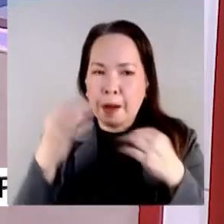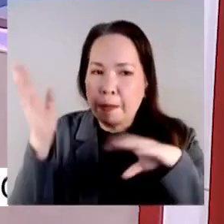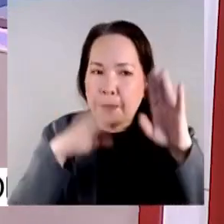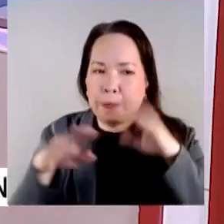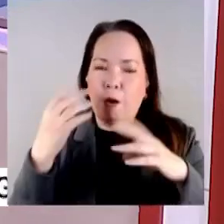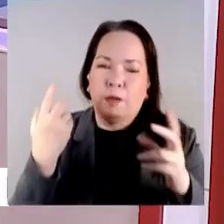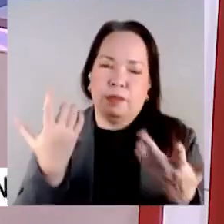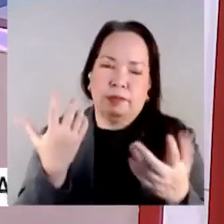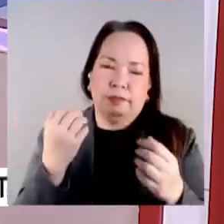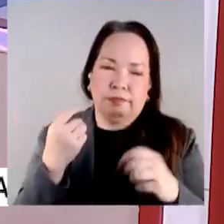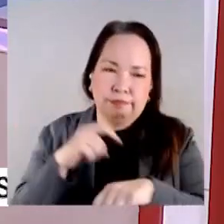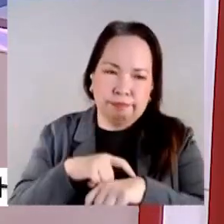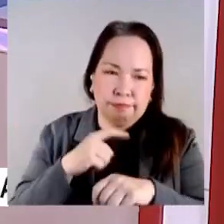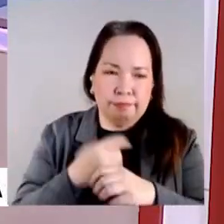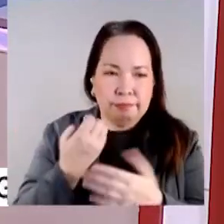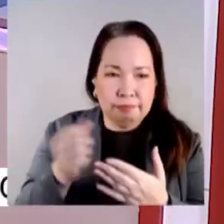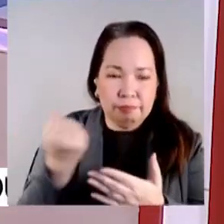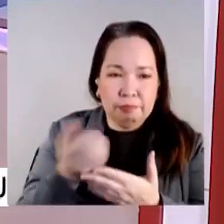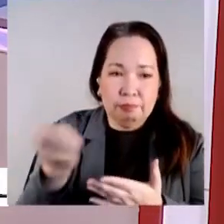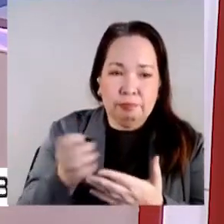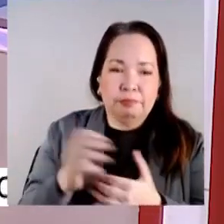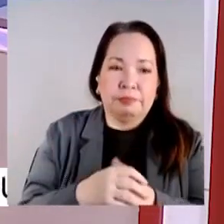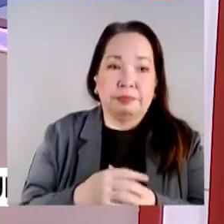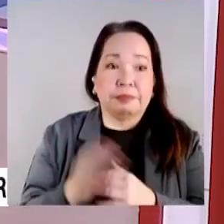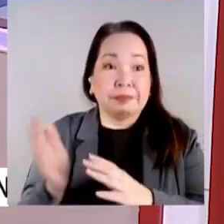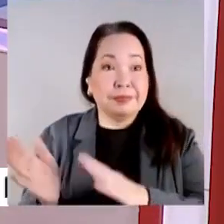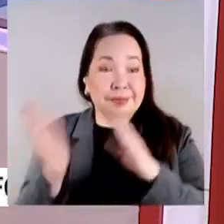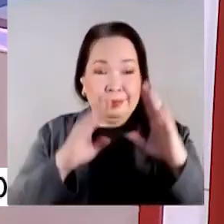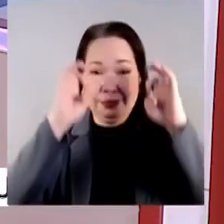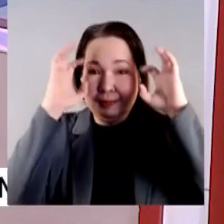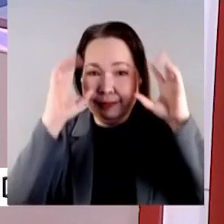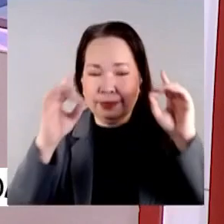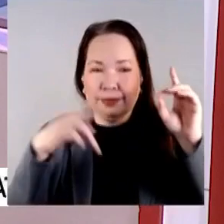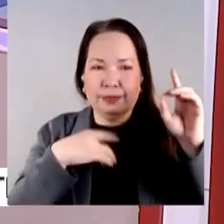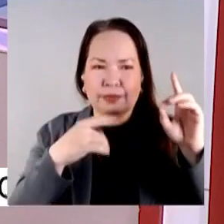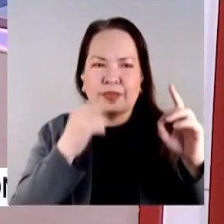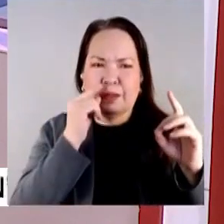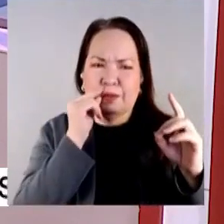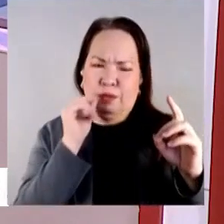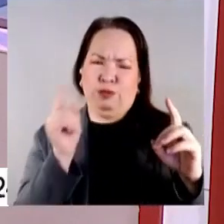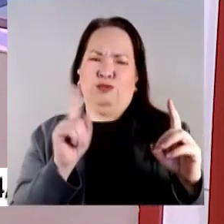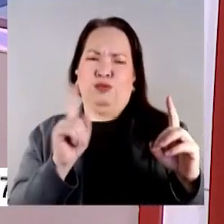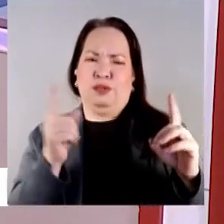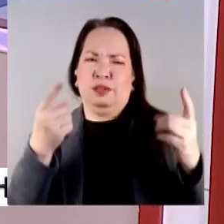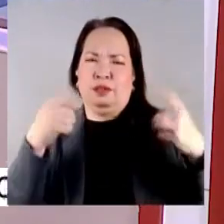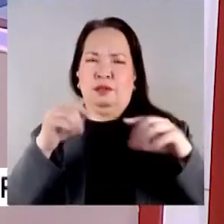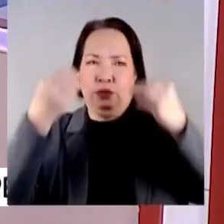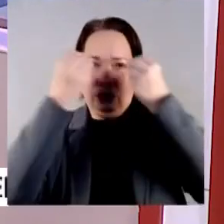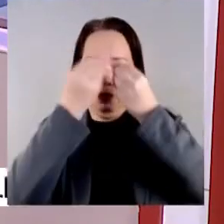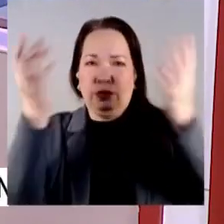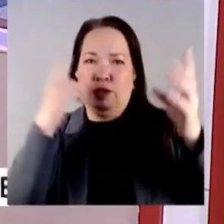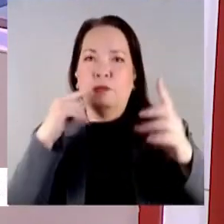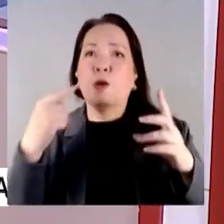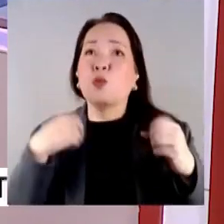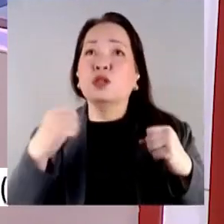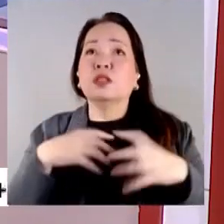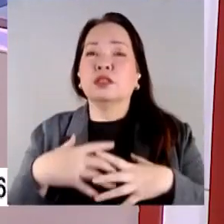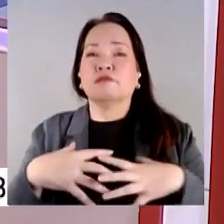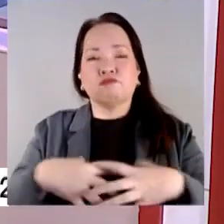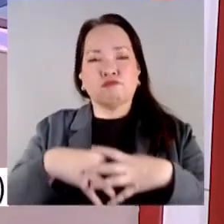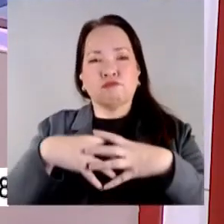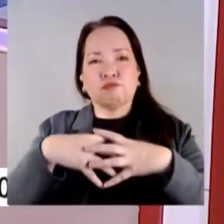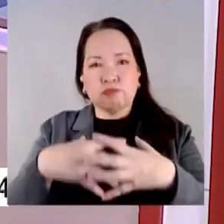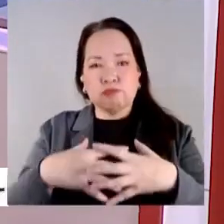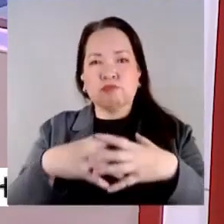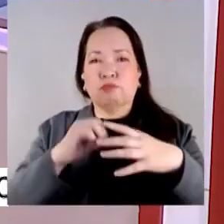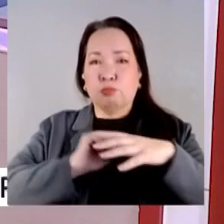The Education Department digging deeper into the alleged maternity leave scam involving teachers. Ara Perez-Sao joins